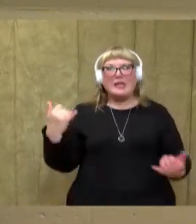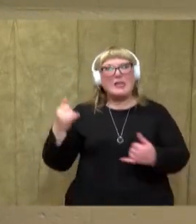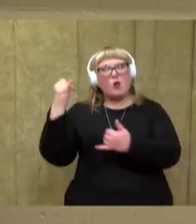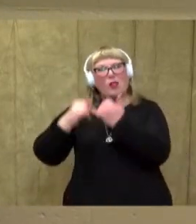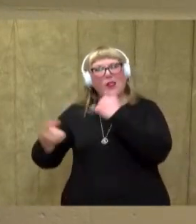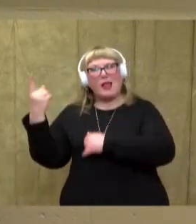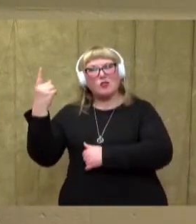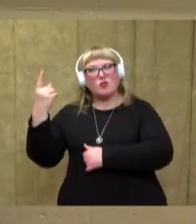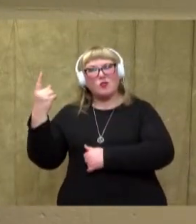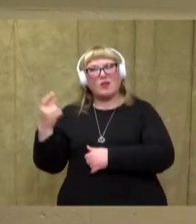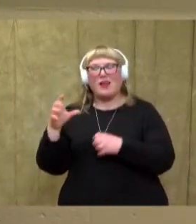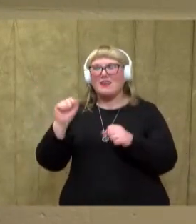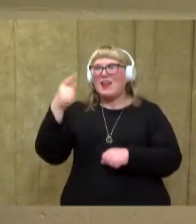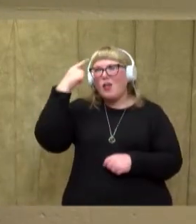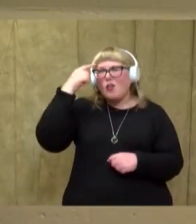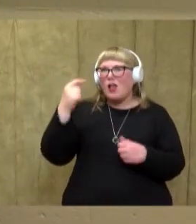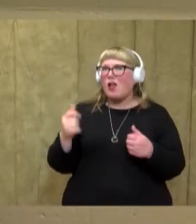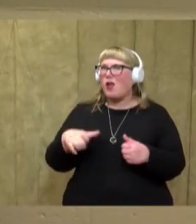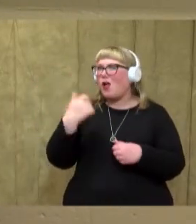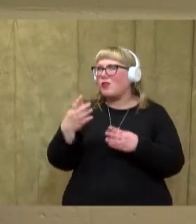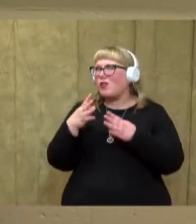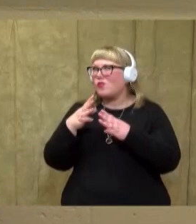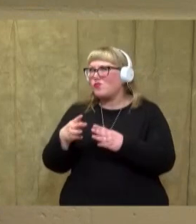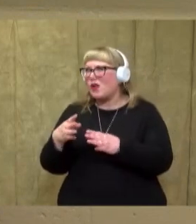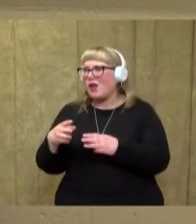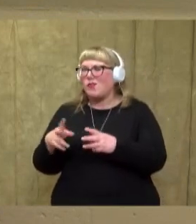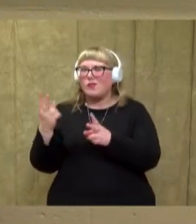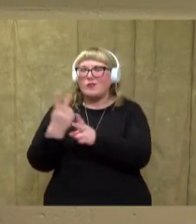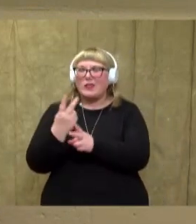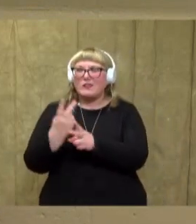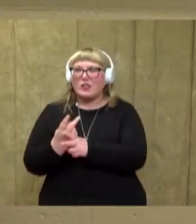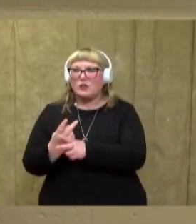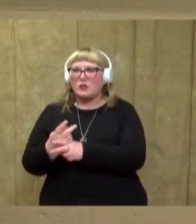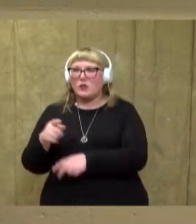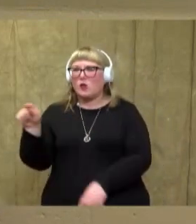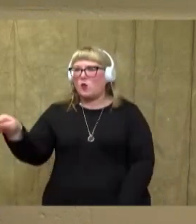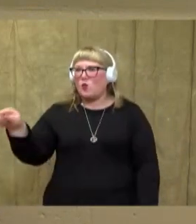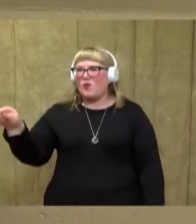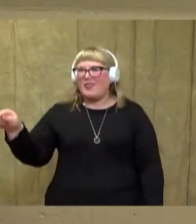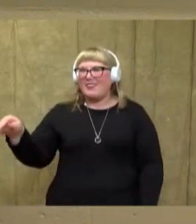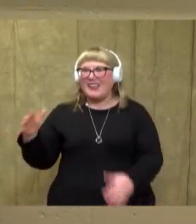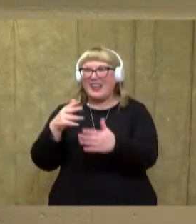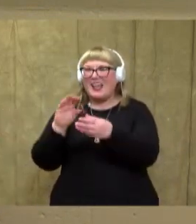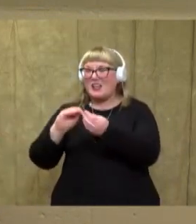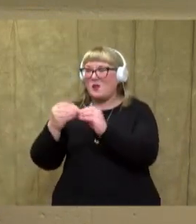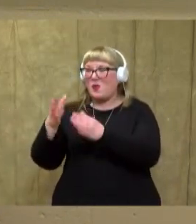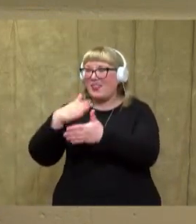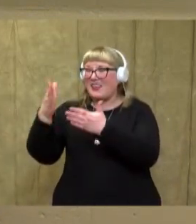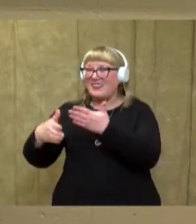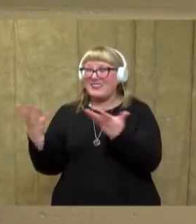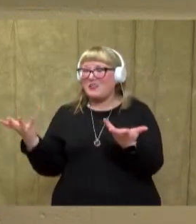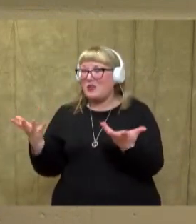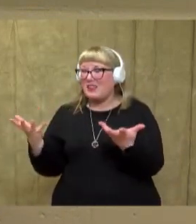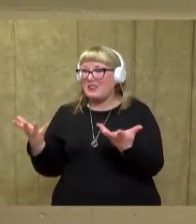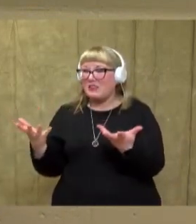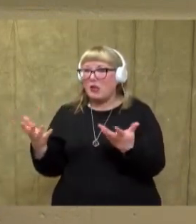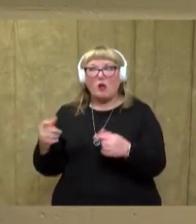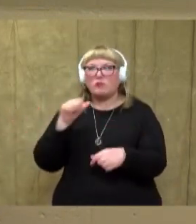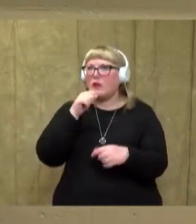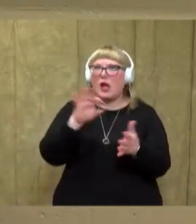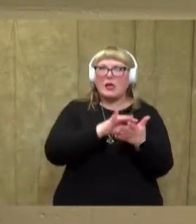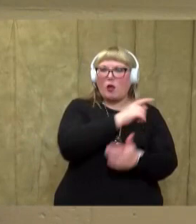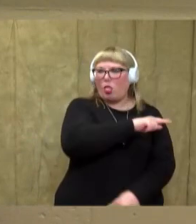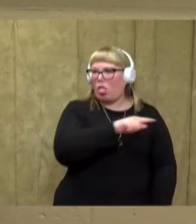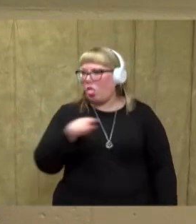last one in this row. Can you think of another way to figure out what that number is without counting across the